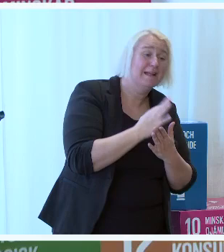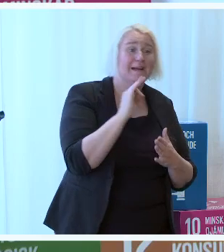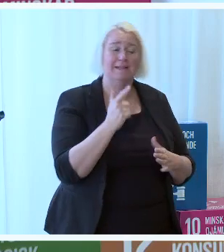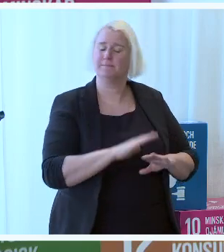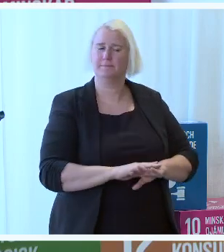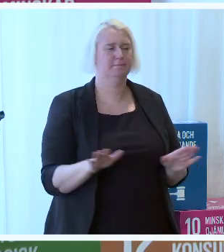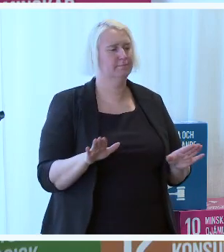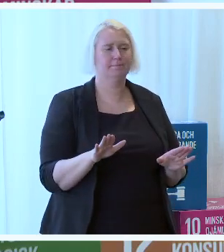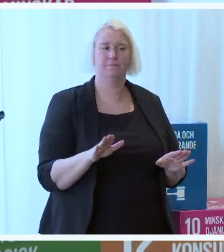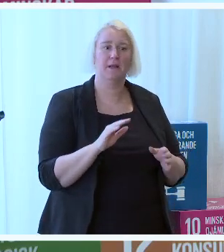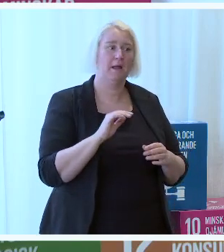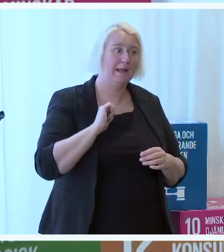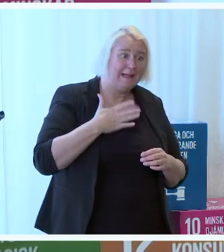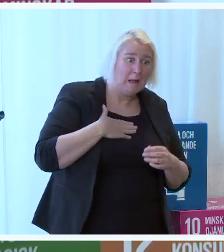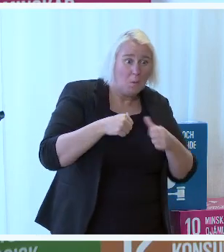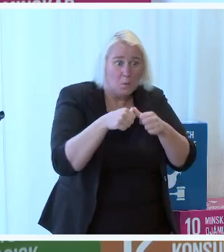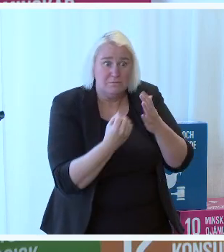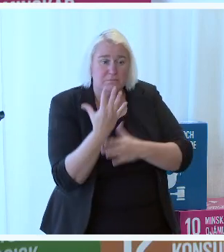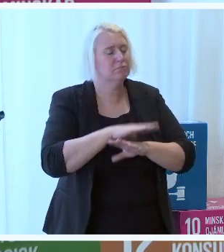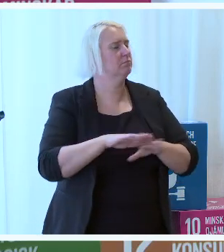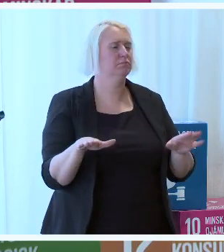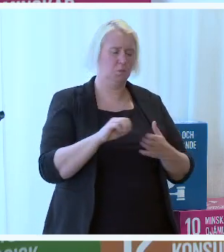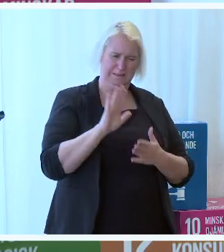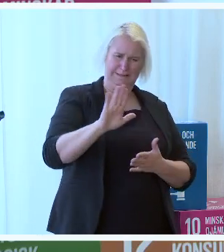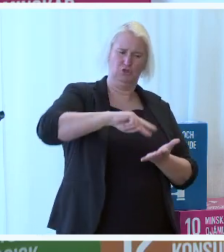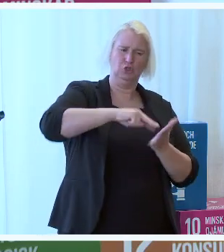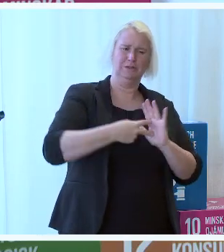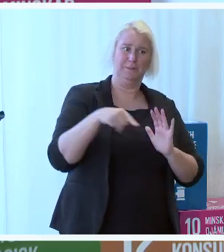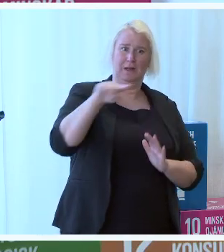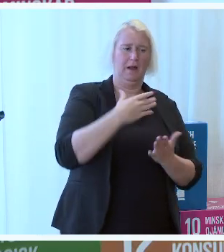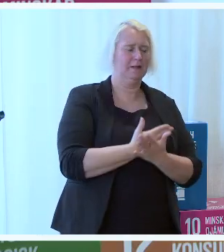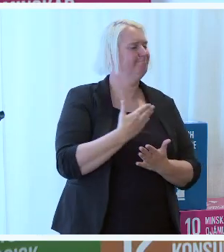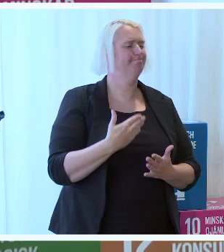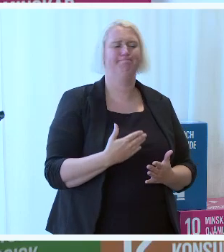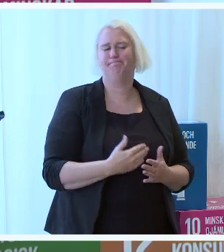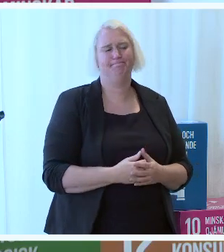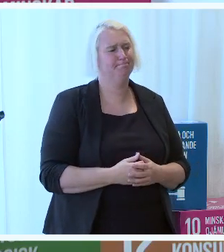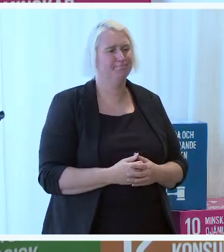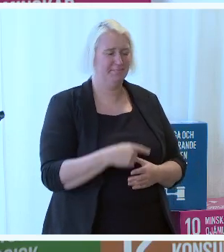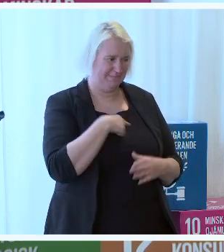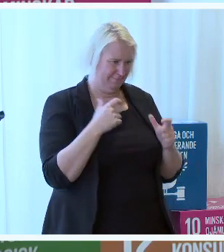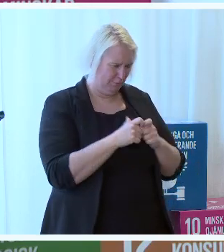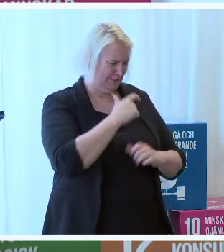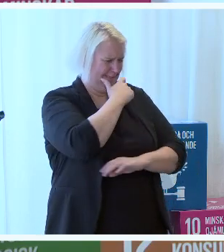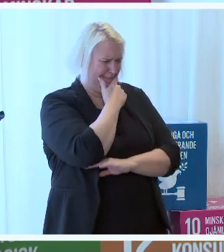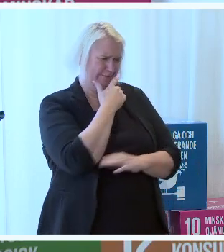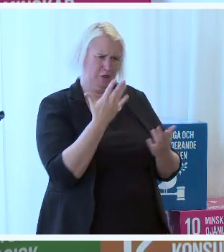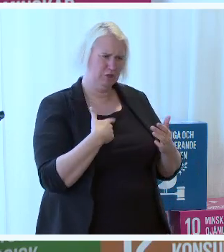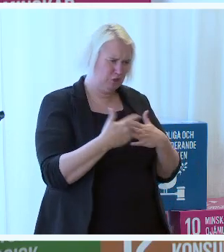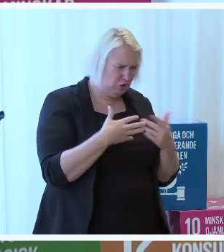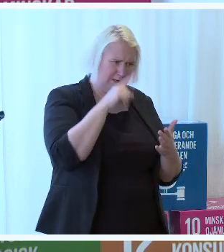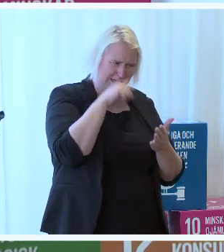of the system in place. And so as Islamic Relief, we thought, what can we do to talk about rights?